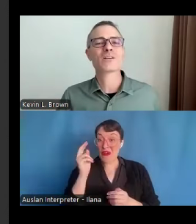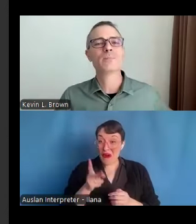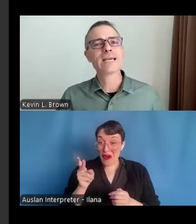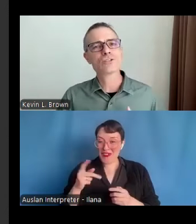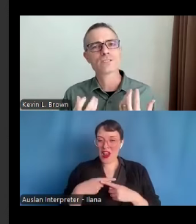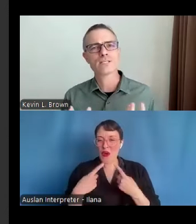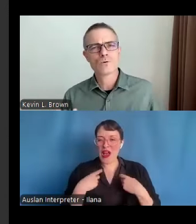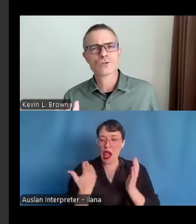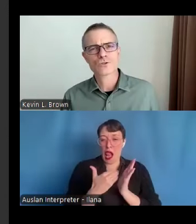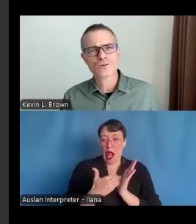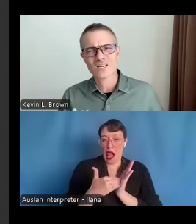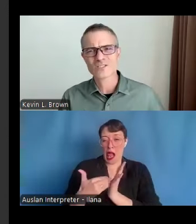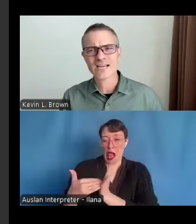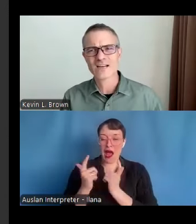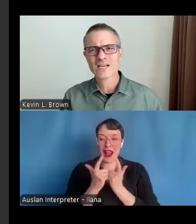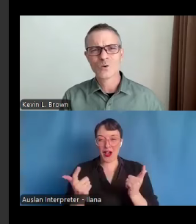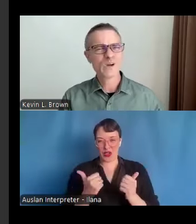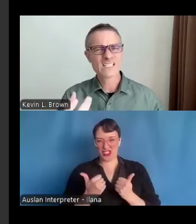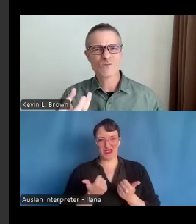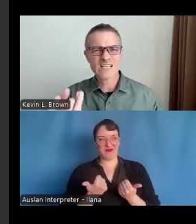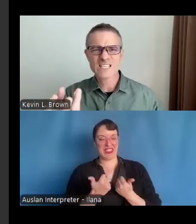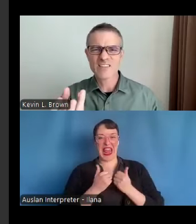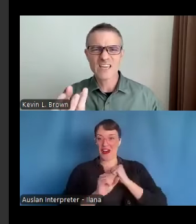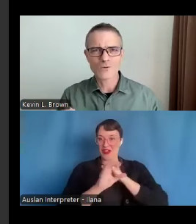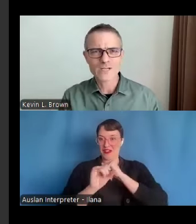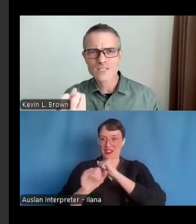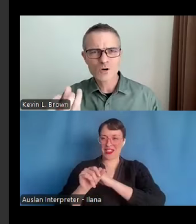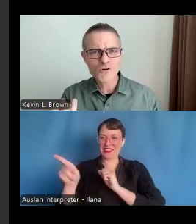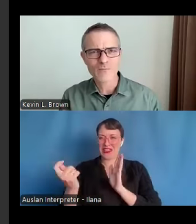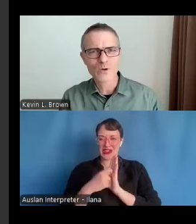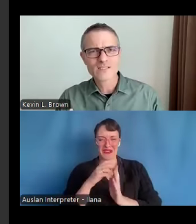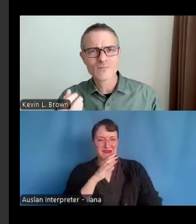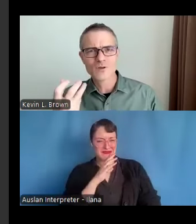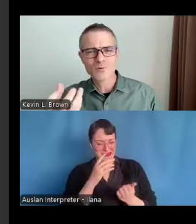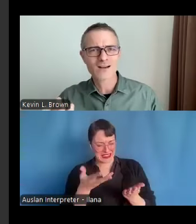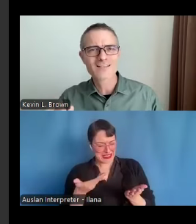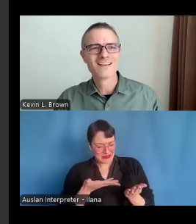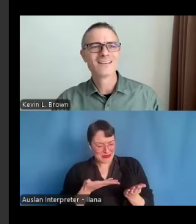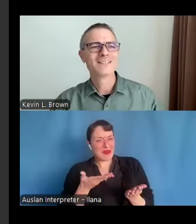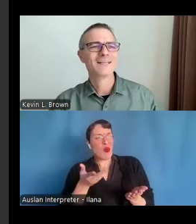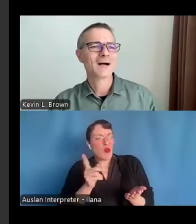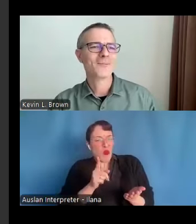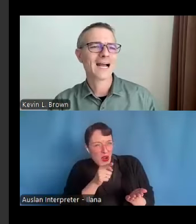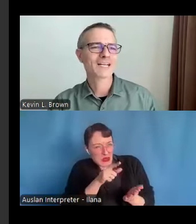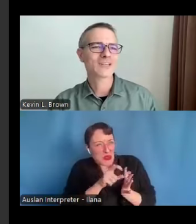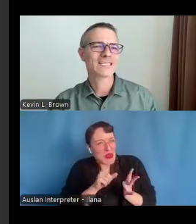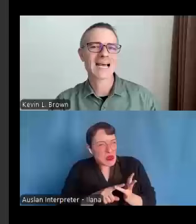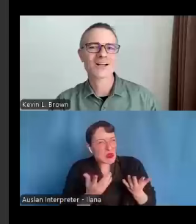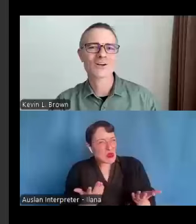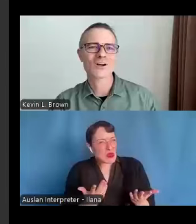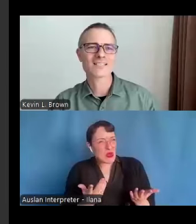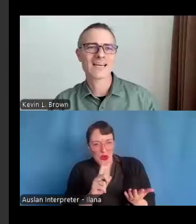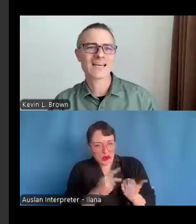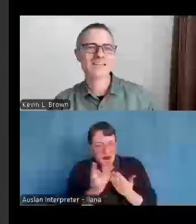in our communications that donors struggle to understand what is the thing, what is the program, what is the product. I actually